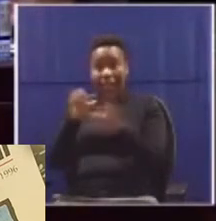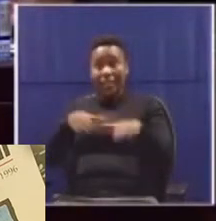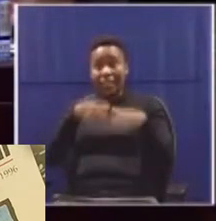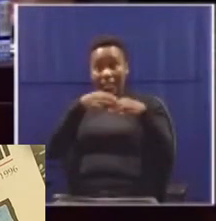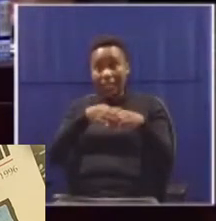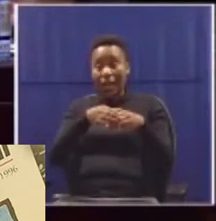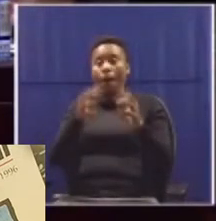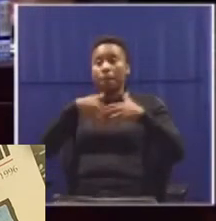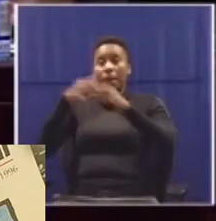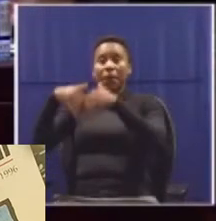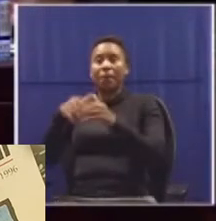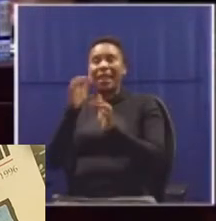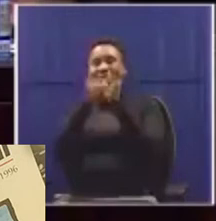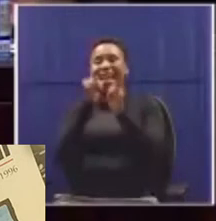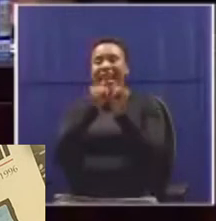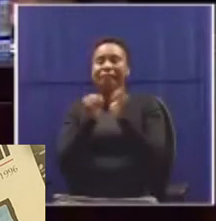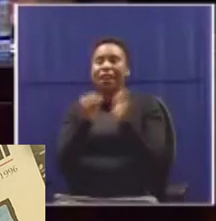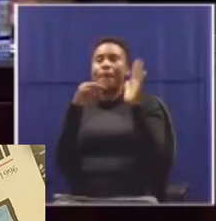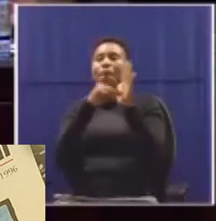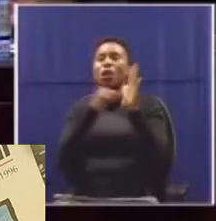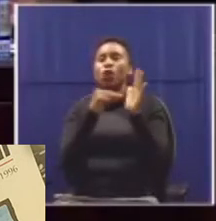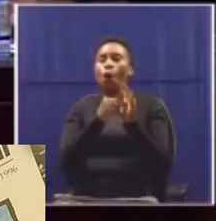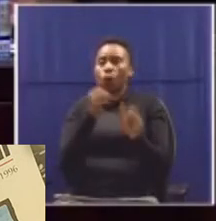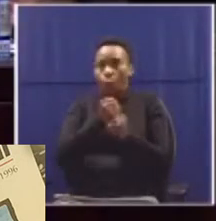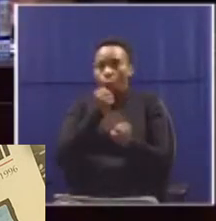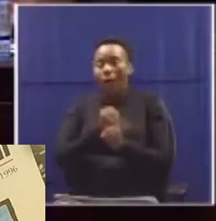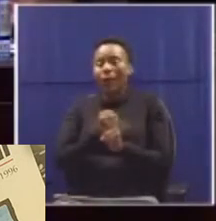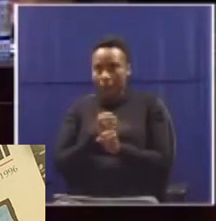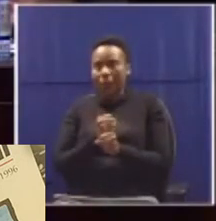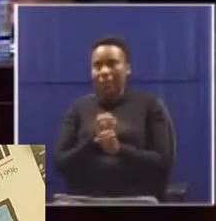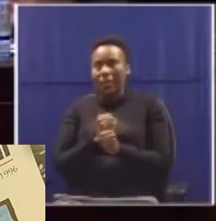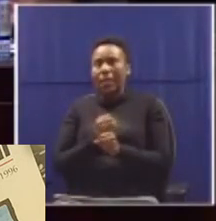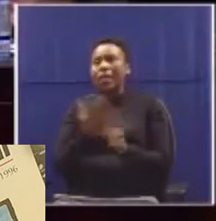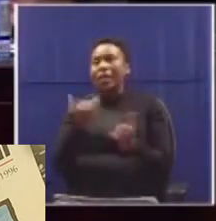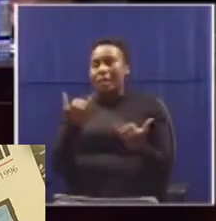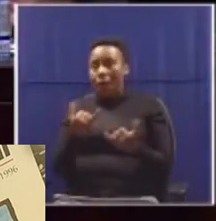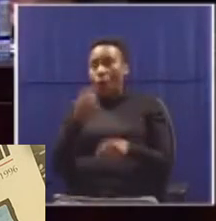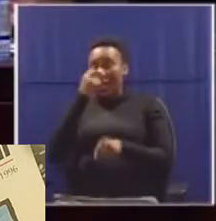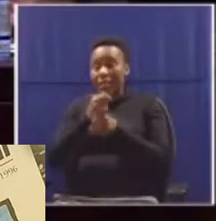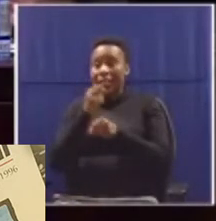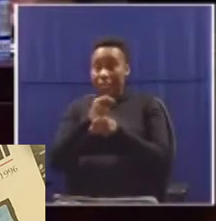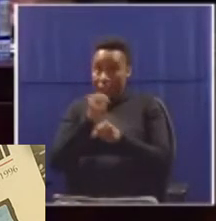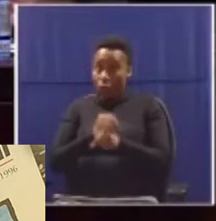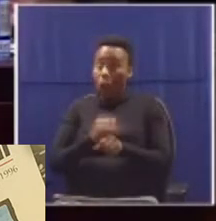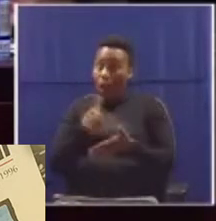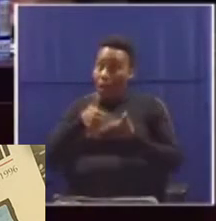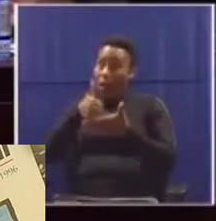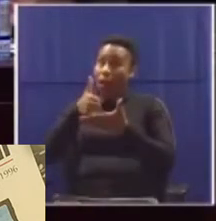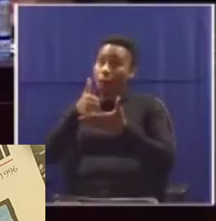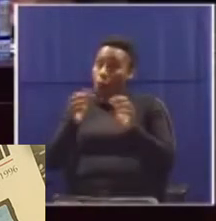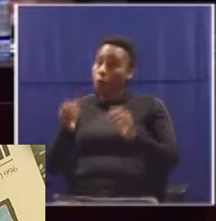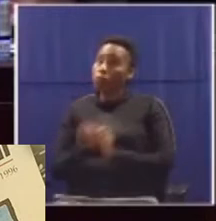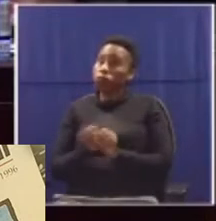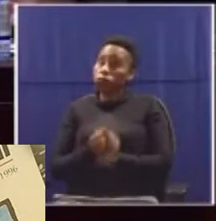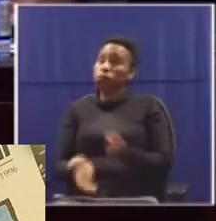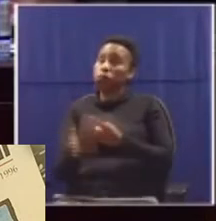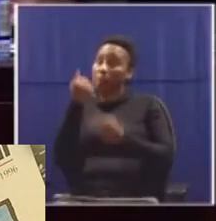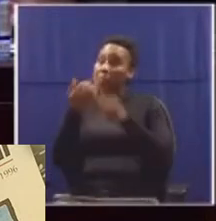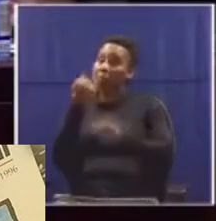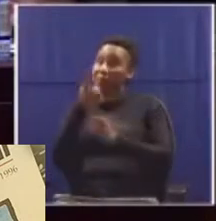million jobs therefore must be assisted to develop to that Target level of employment